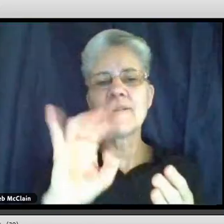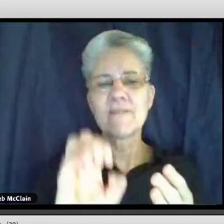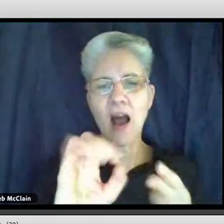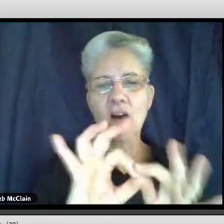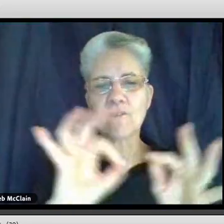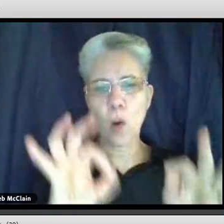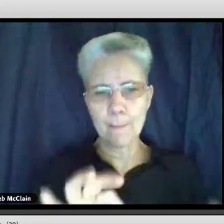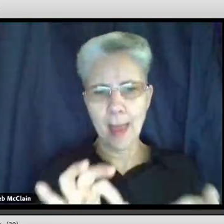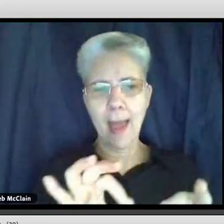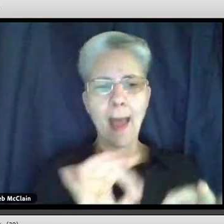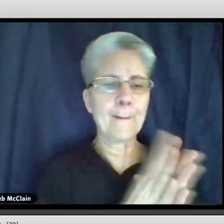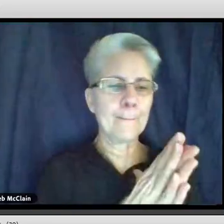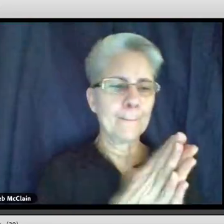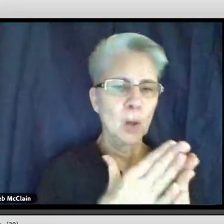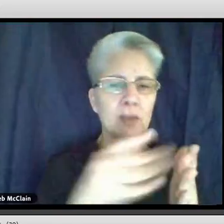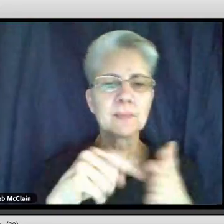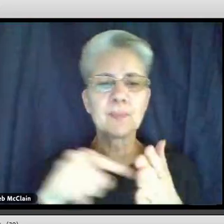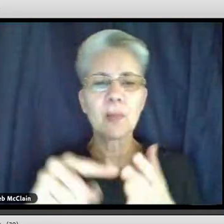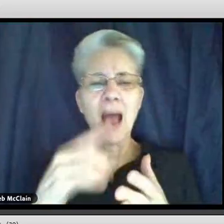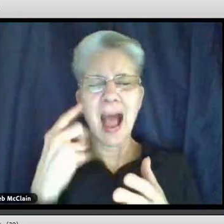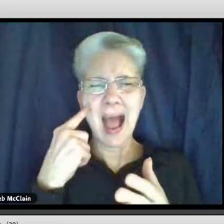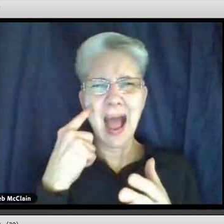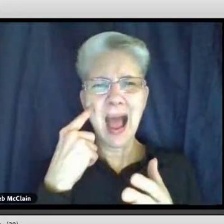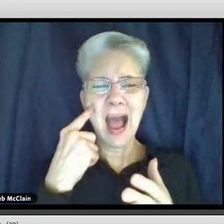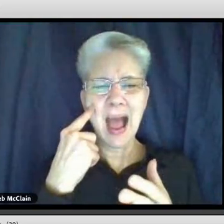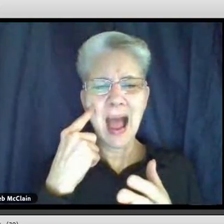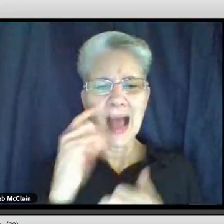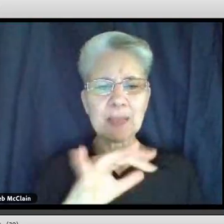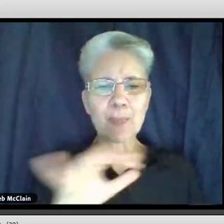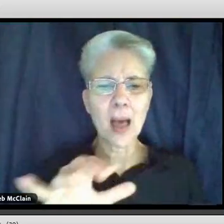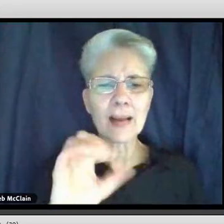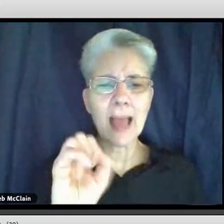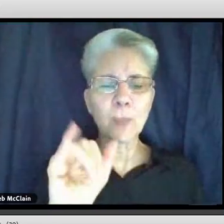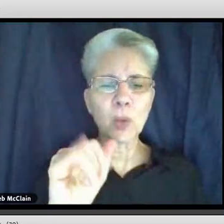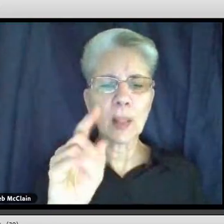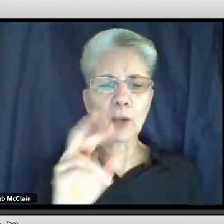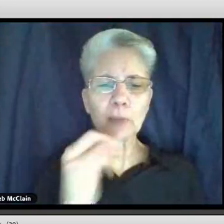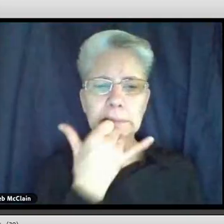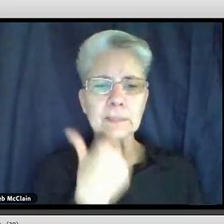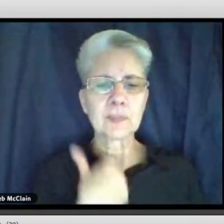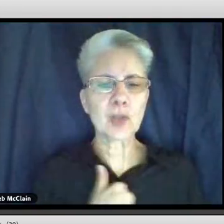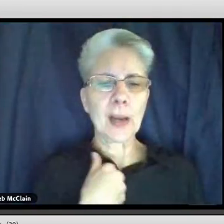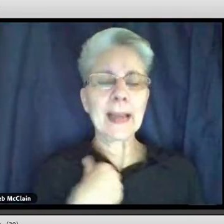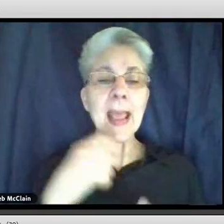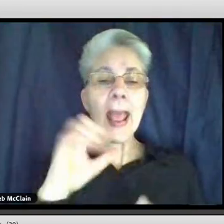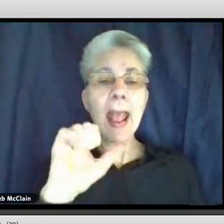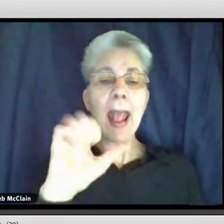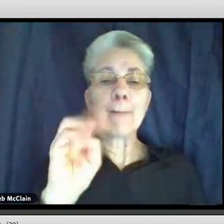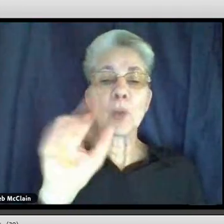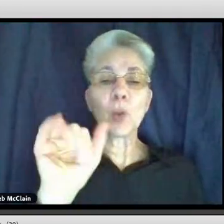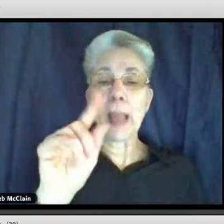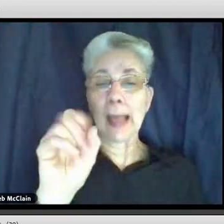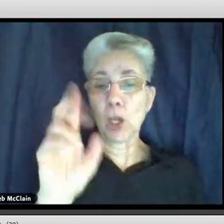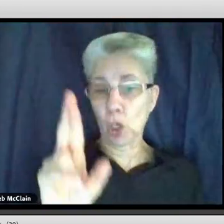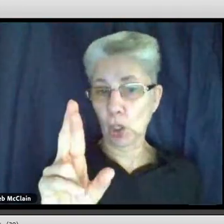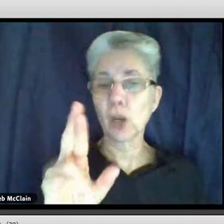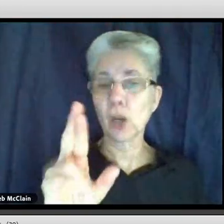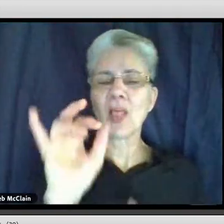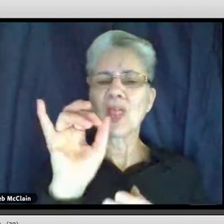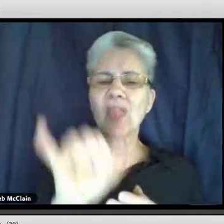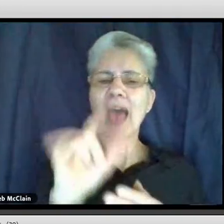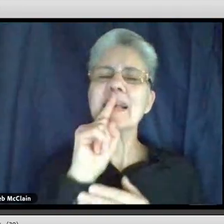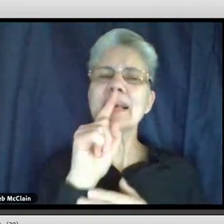bulk. And then, I spelled emulator wrong. Apologies all. An emulator